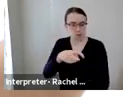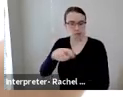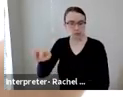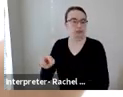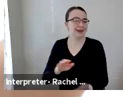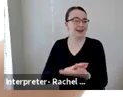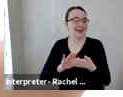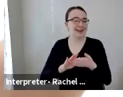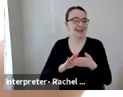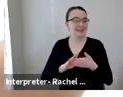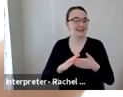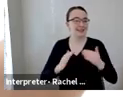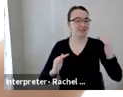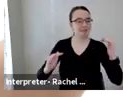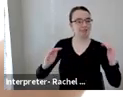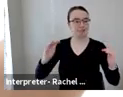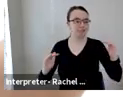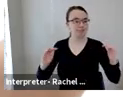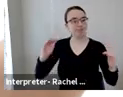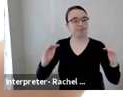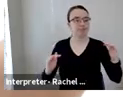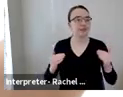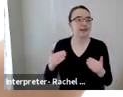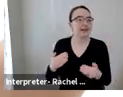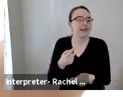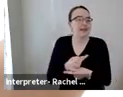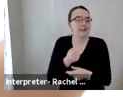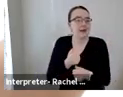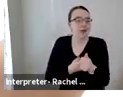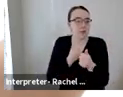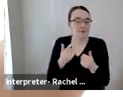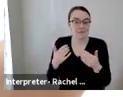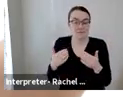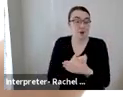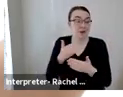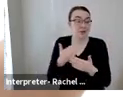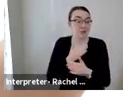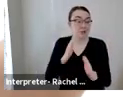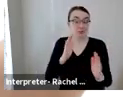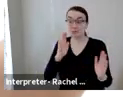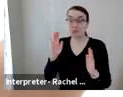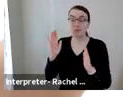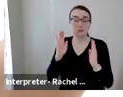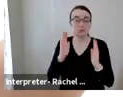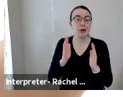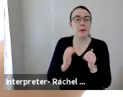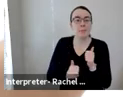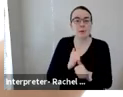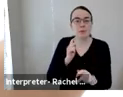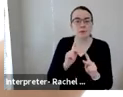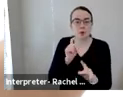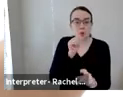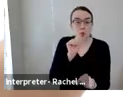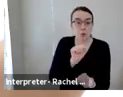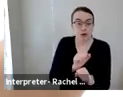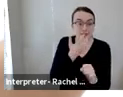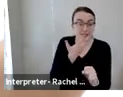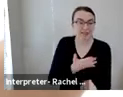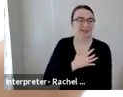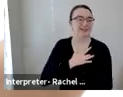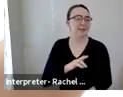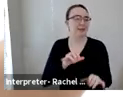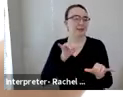tried to really keep everyone fresh. And I think most of the people that worked there stayed there for an average of 10 years.